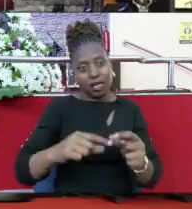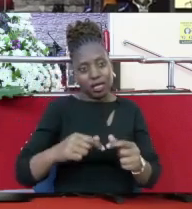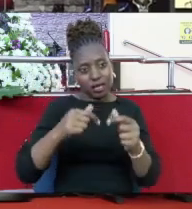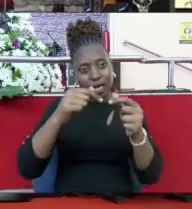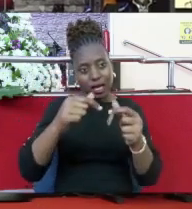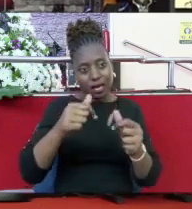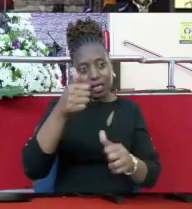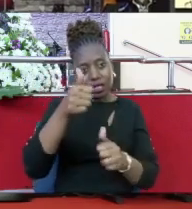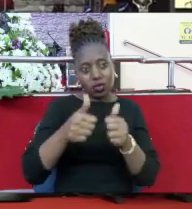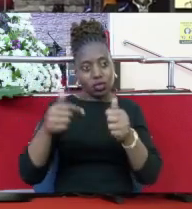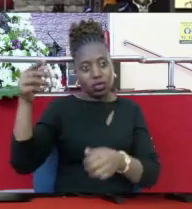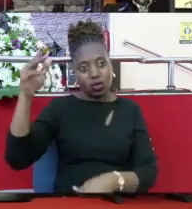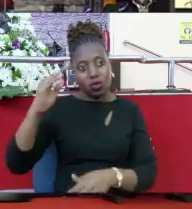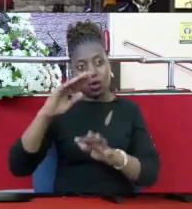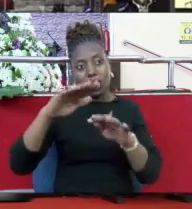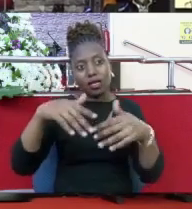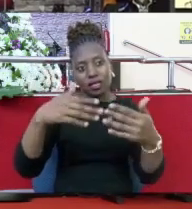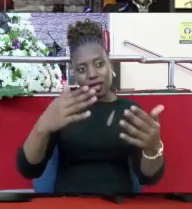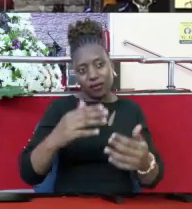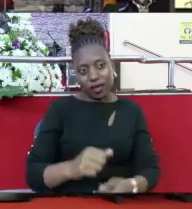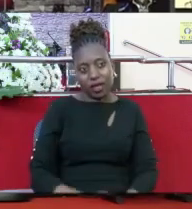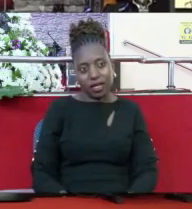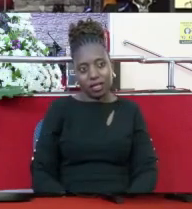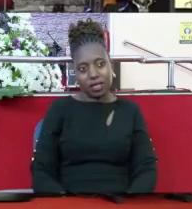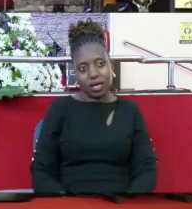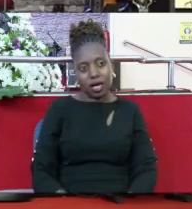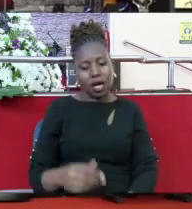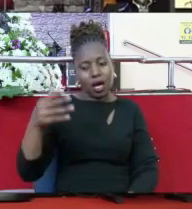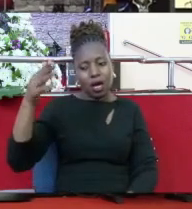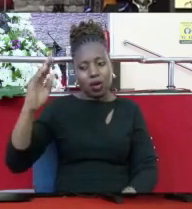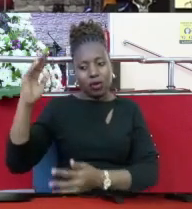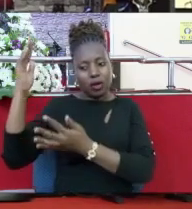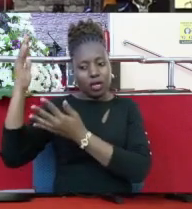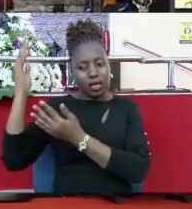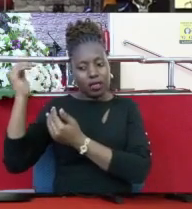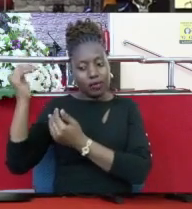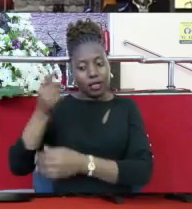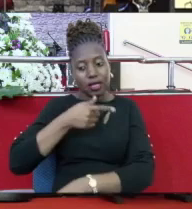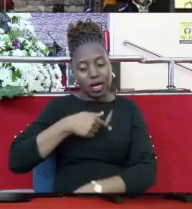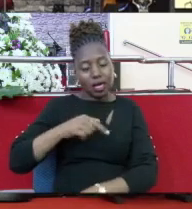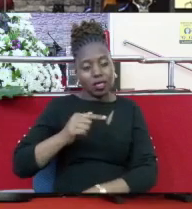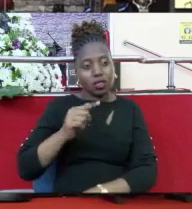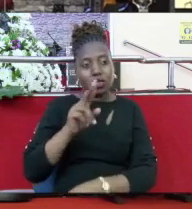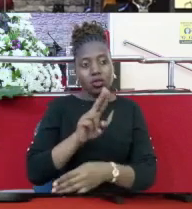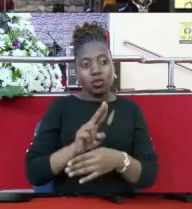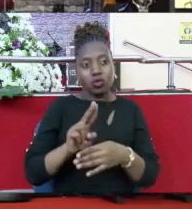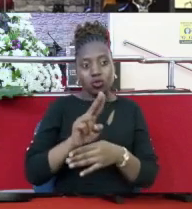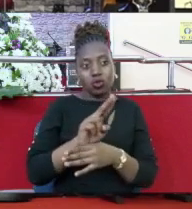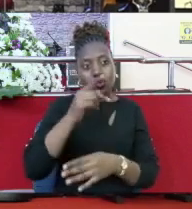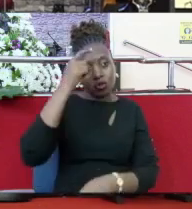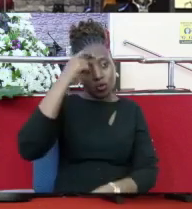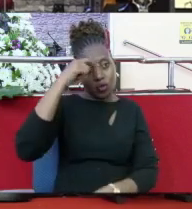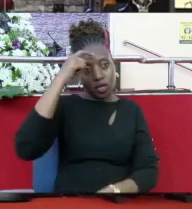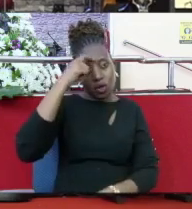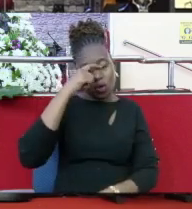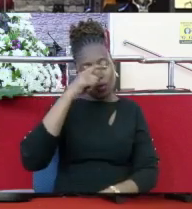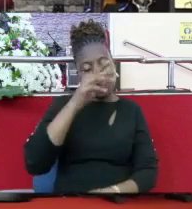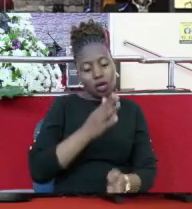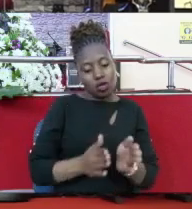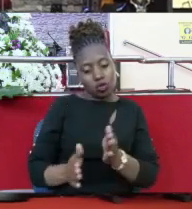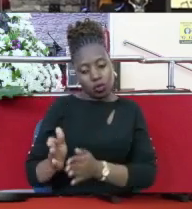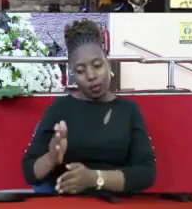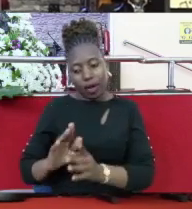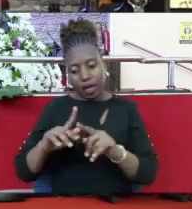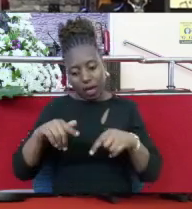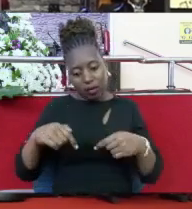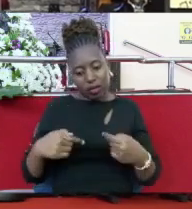us. He expects us to use wisdom, learn, develop ourselves and be able to use it well. Mungu